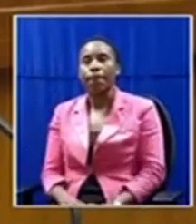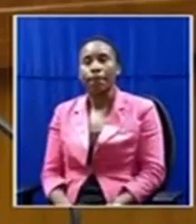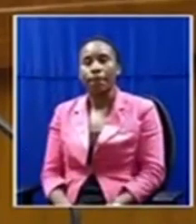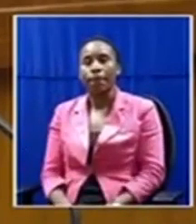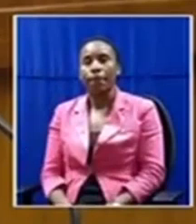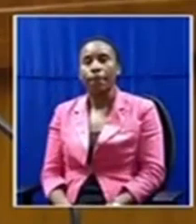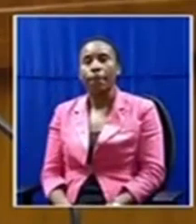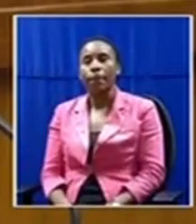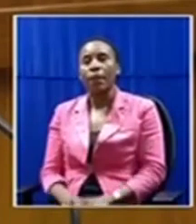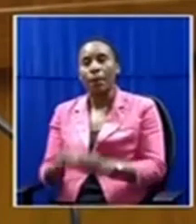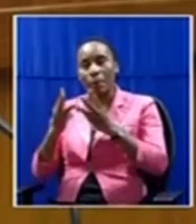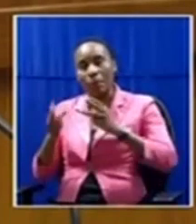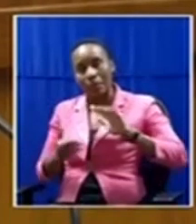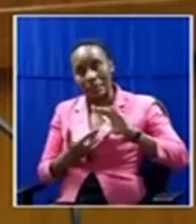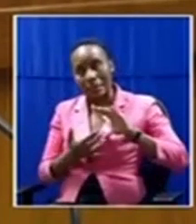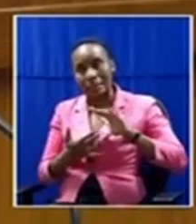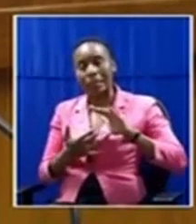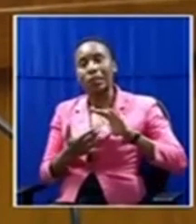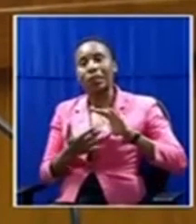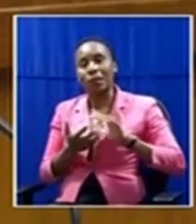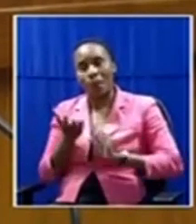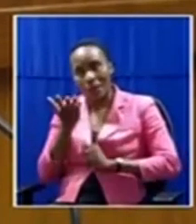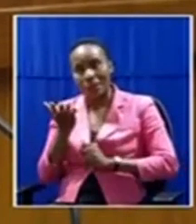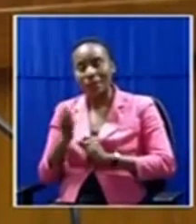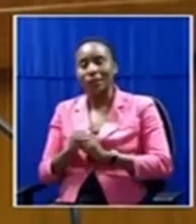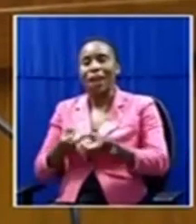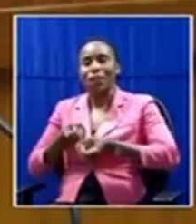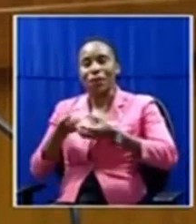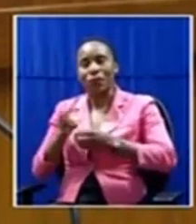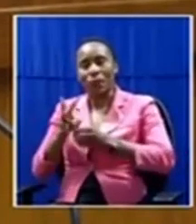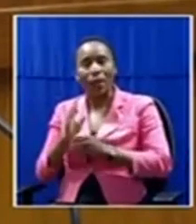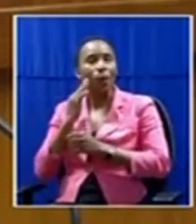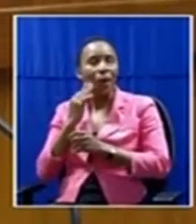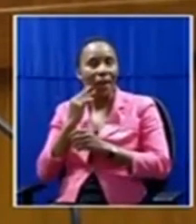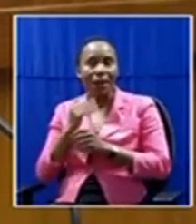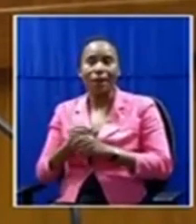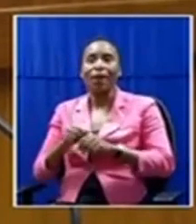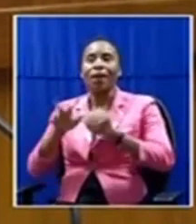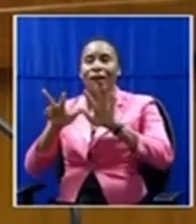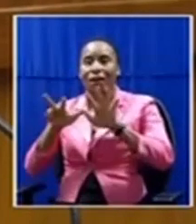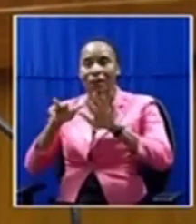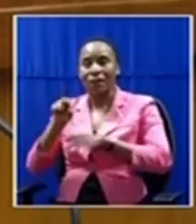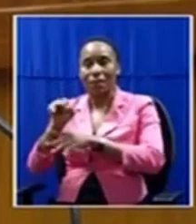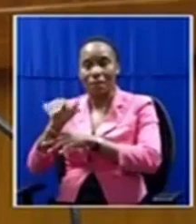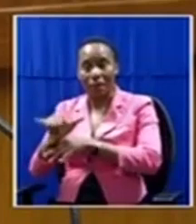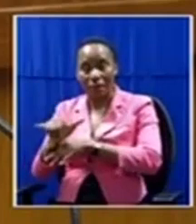The will of our people will, of course, be expressed on the 8th of May.